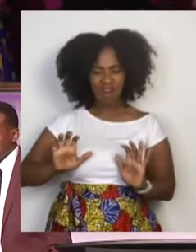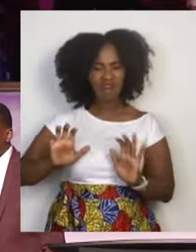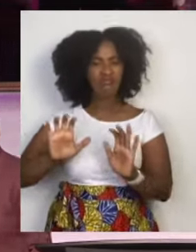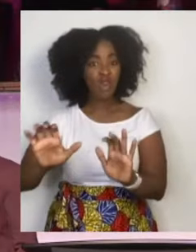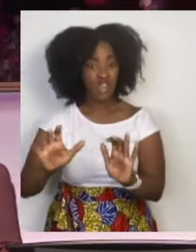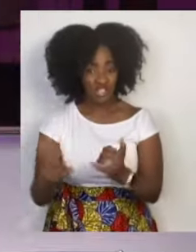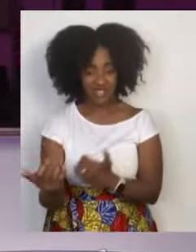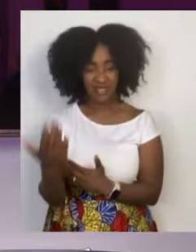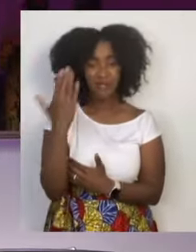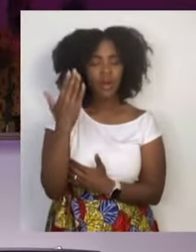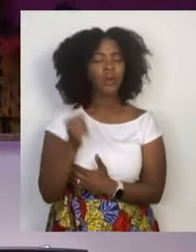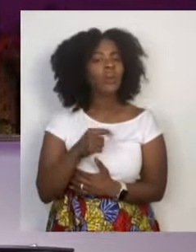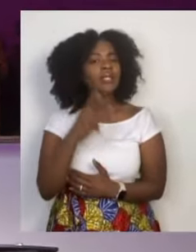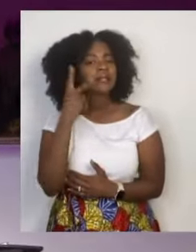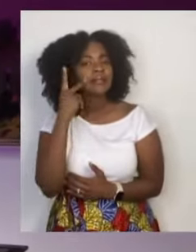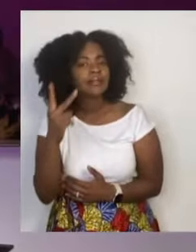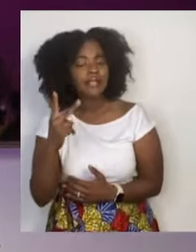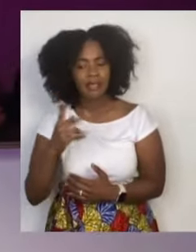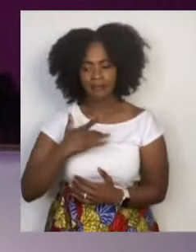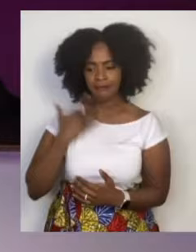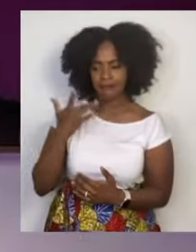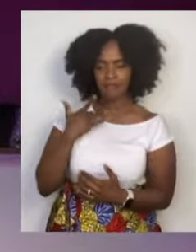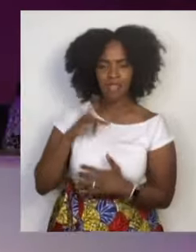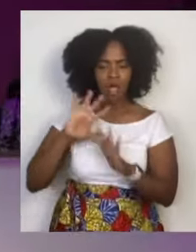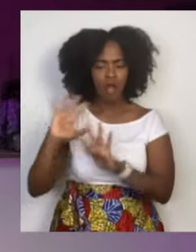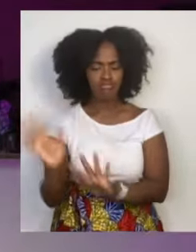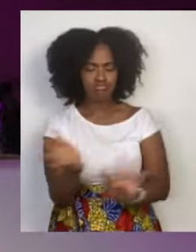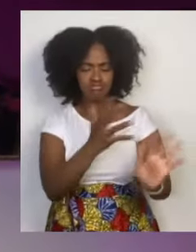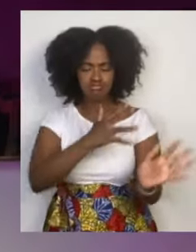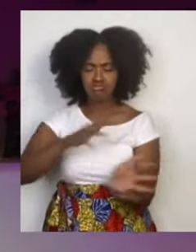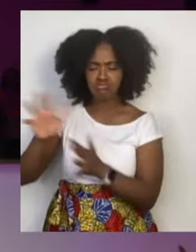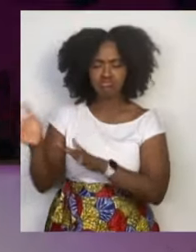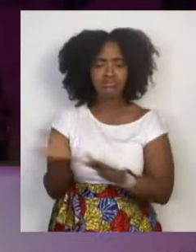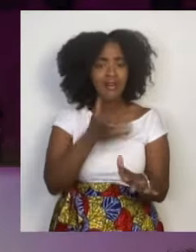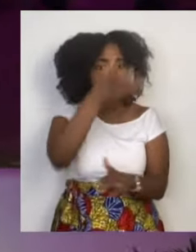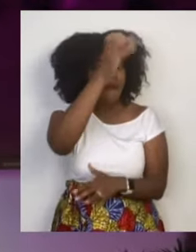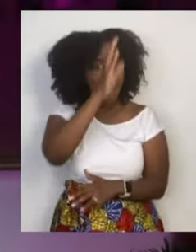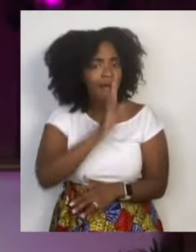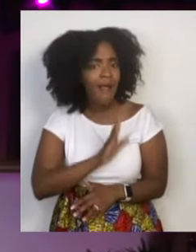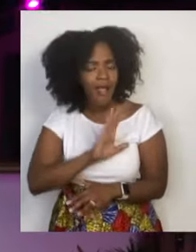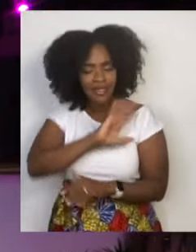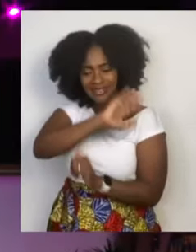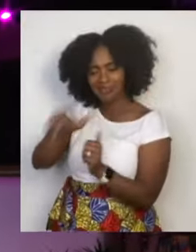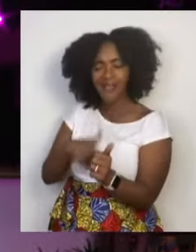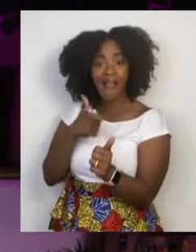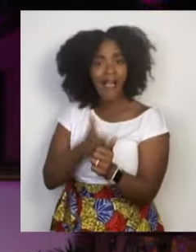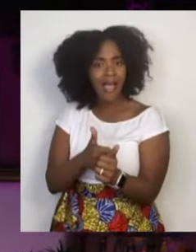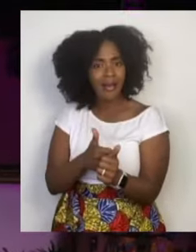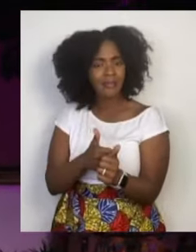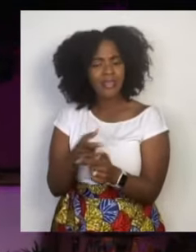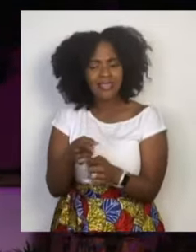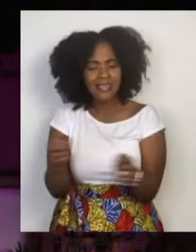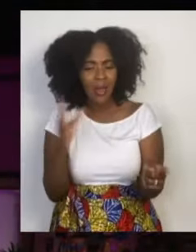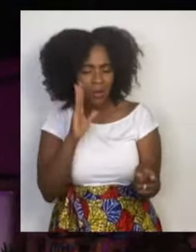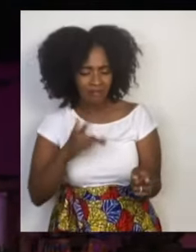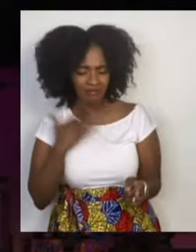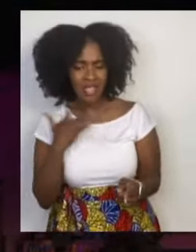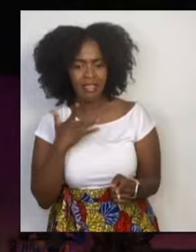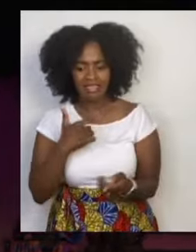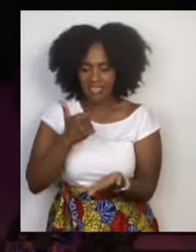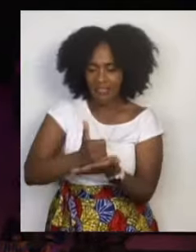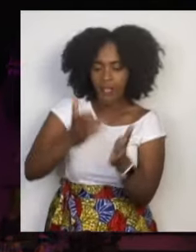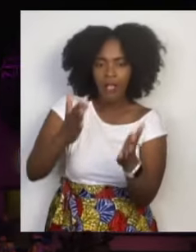their back. They're going to know that the helper has come. They're going to know that the comforter has come. They're going to